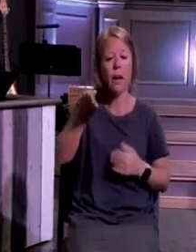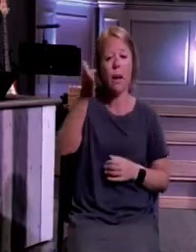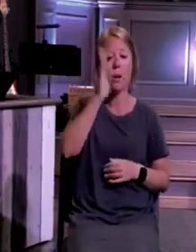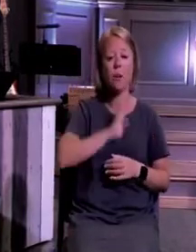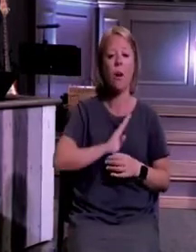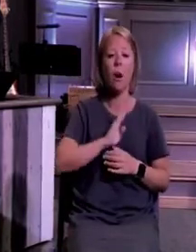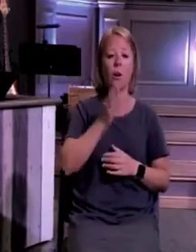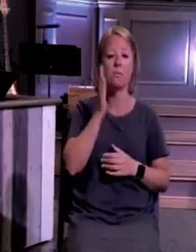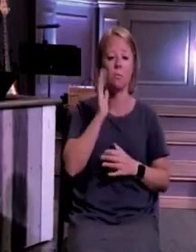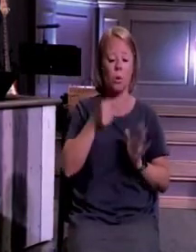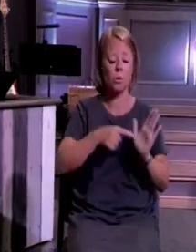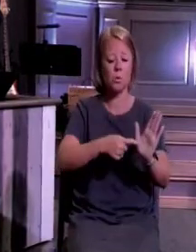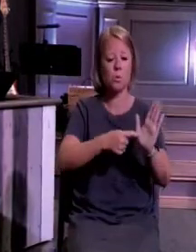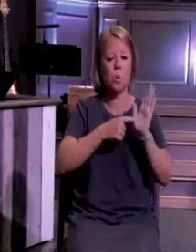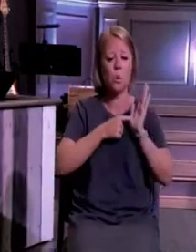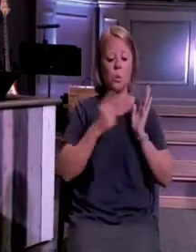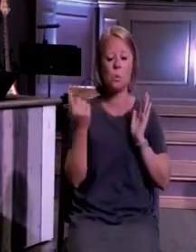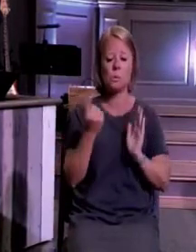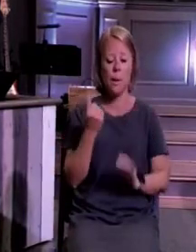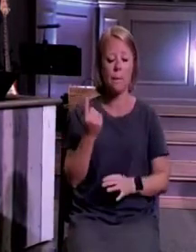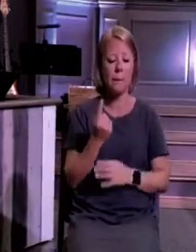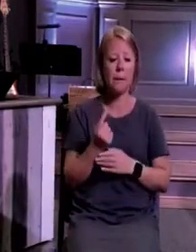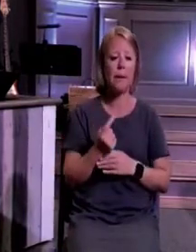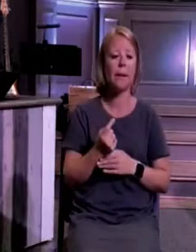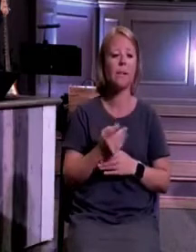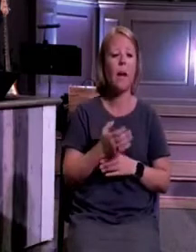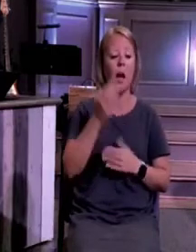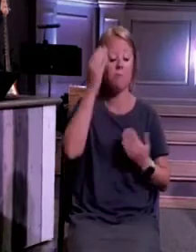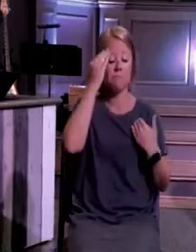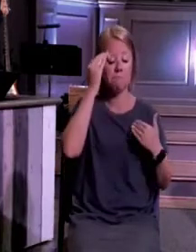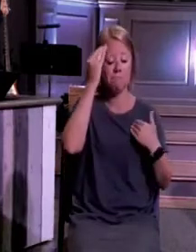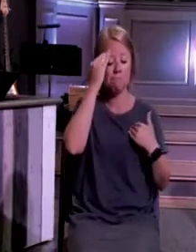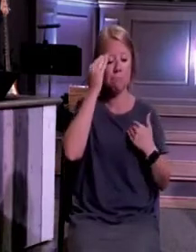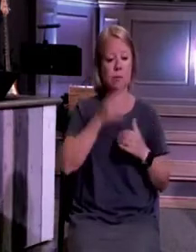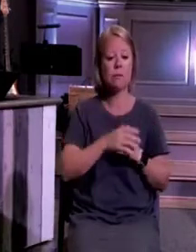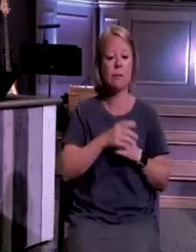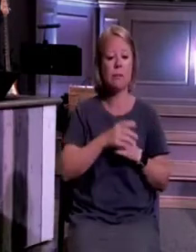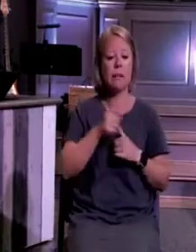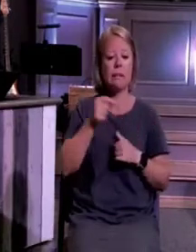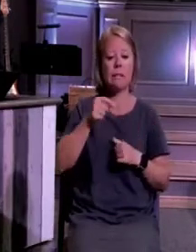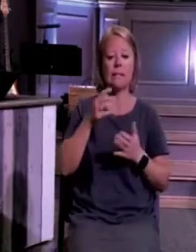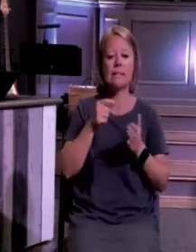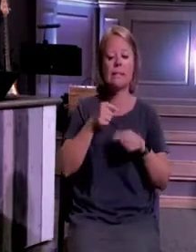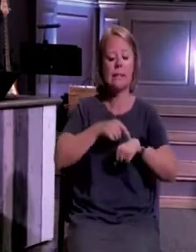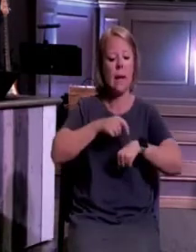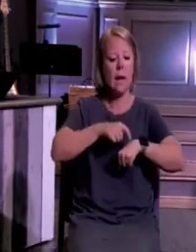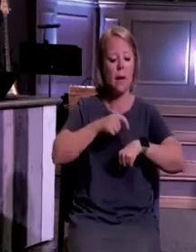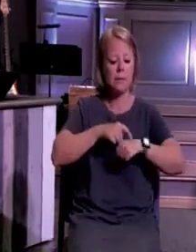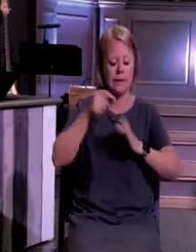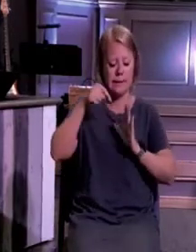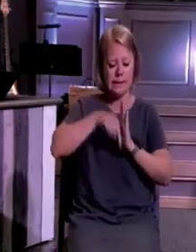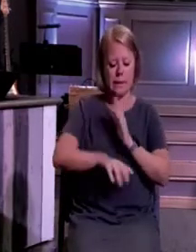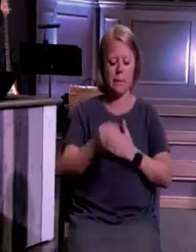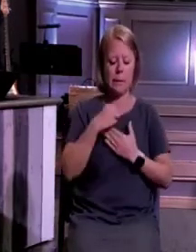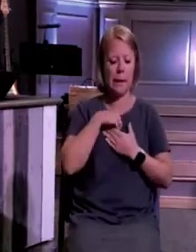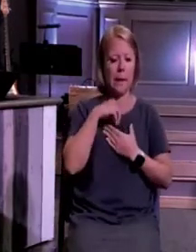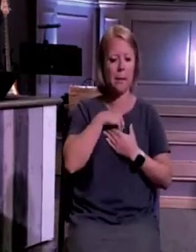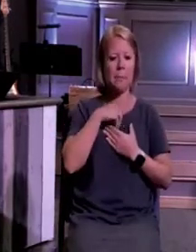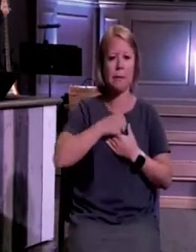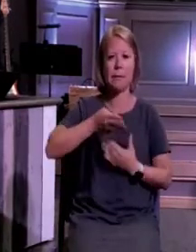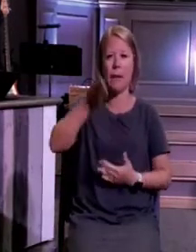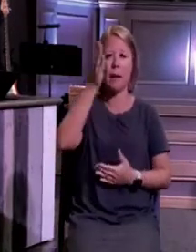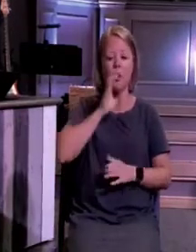reveal something. All well and familiar with these times when I know deep within me that God is up to